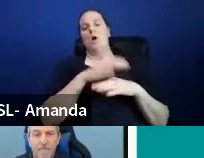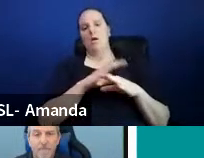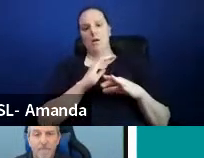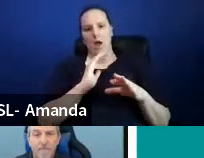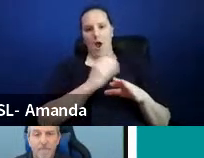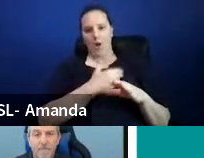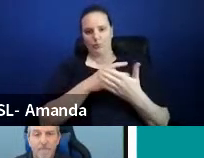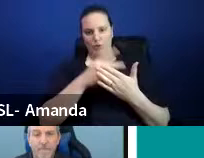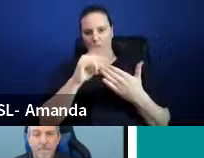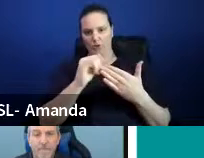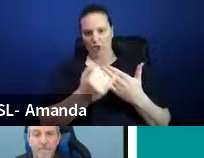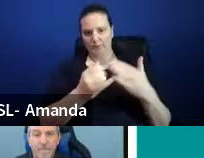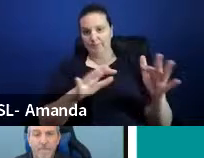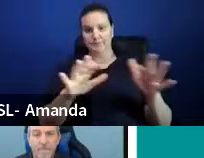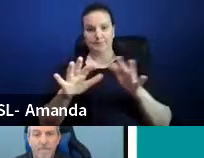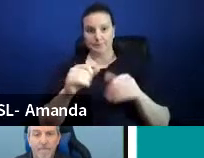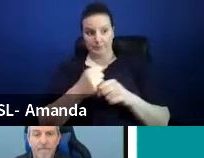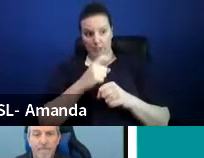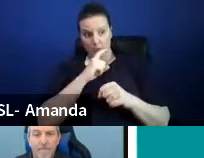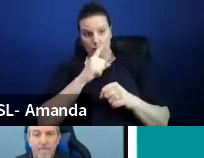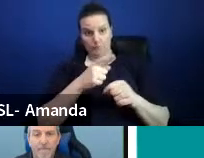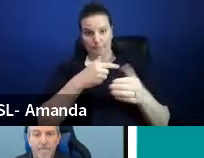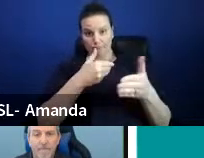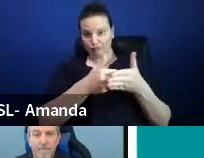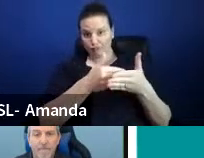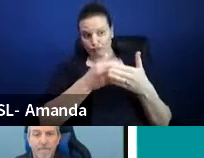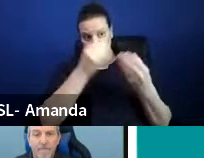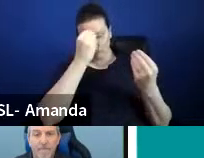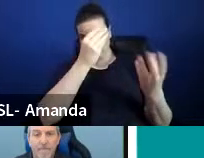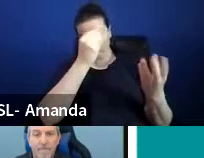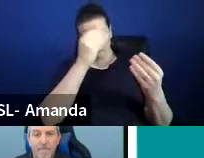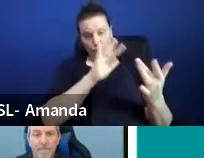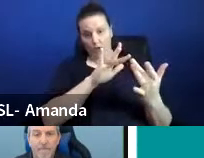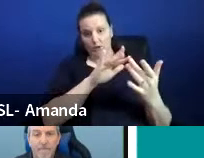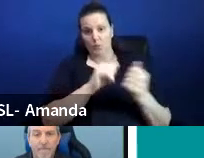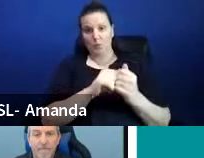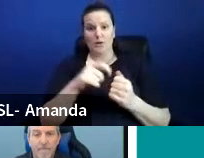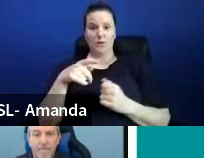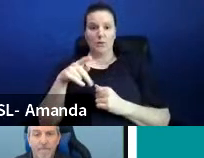So we are making sure we are staying in close contact with the port.